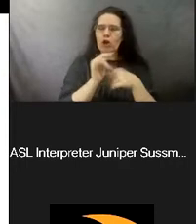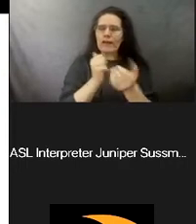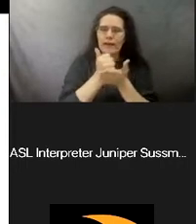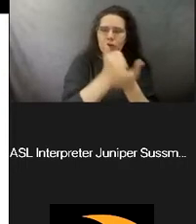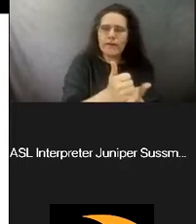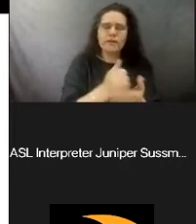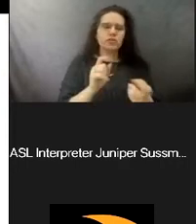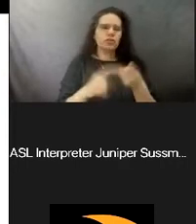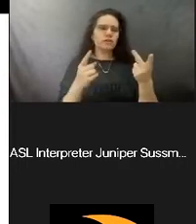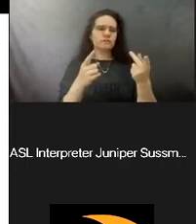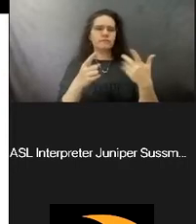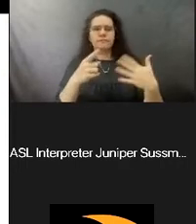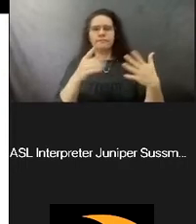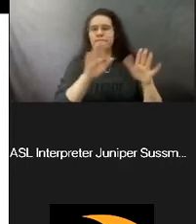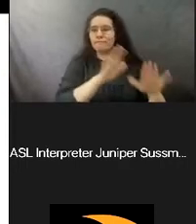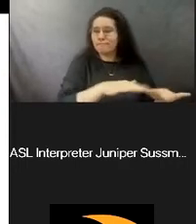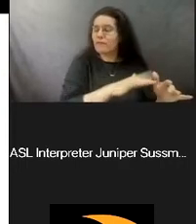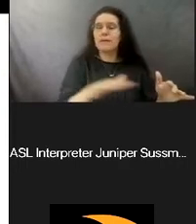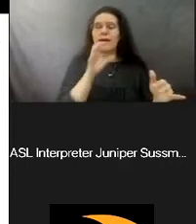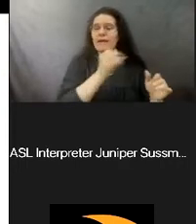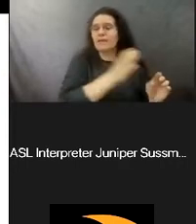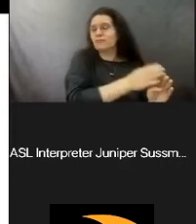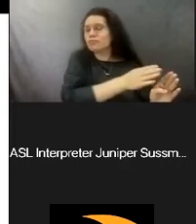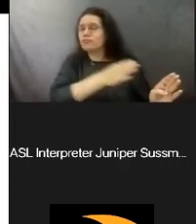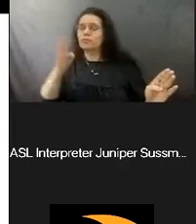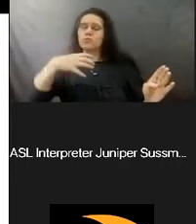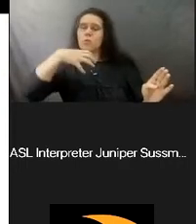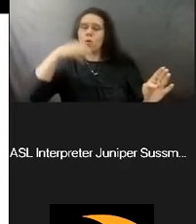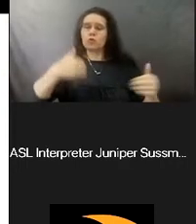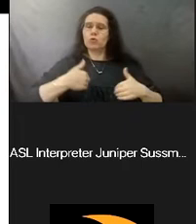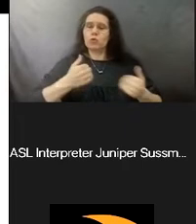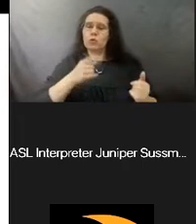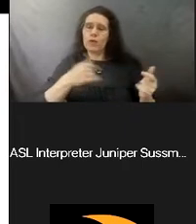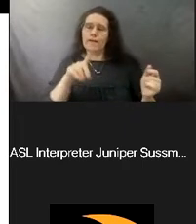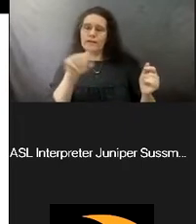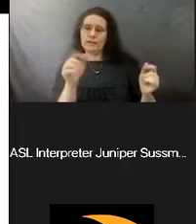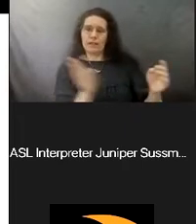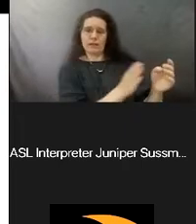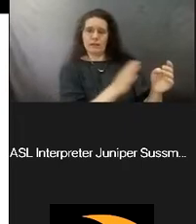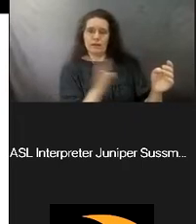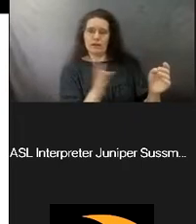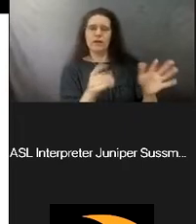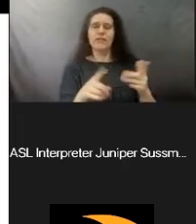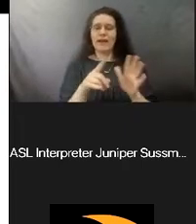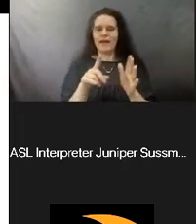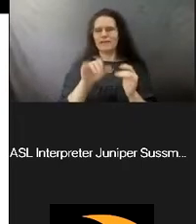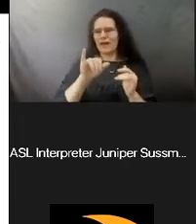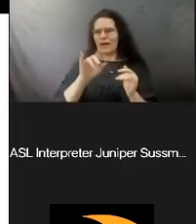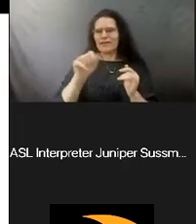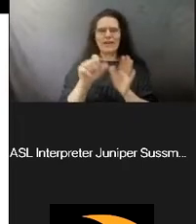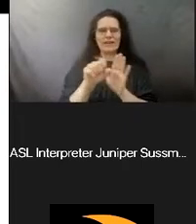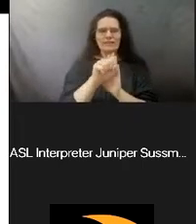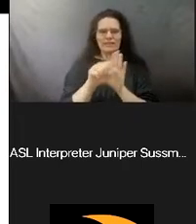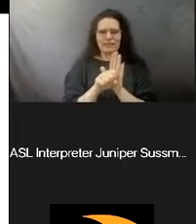from infants all the way up to older youth with disabilities. It is administered by the states and local